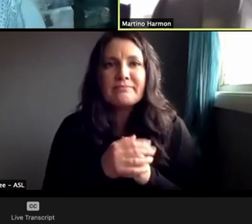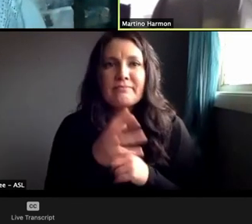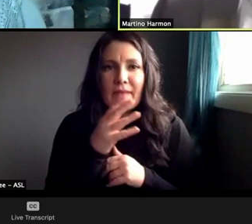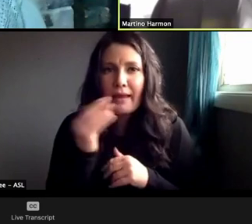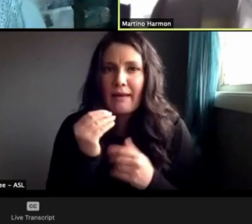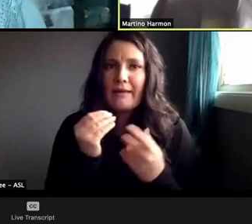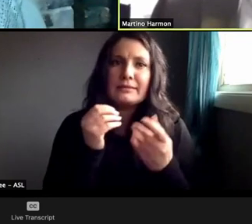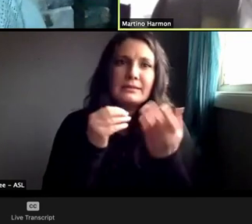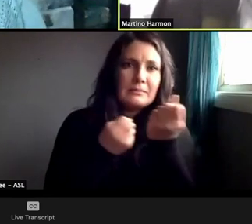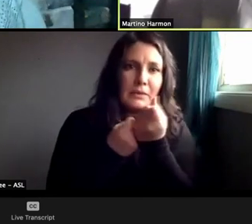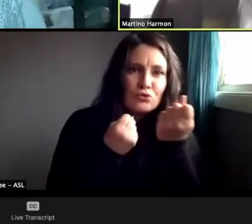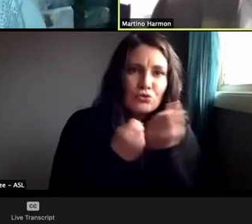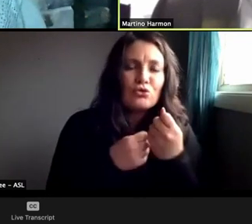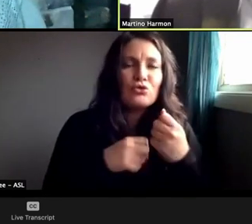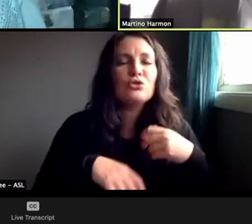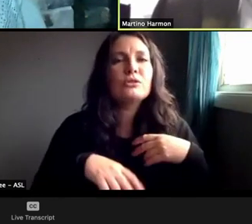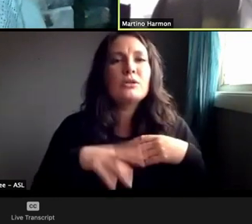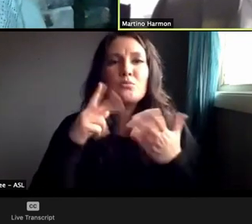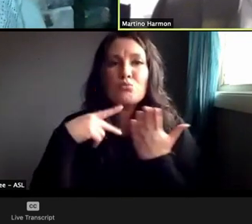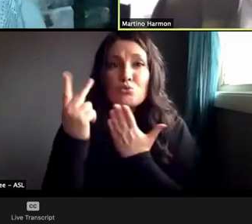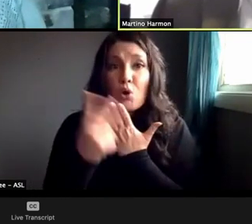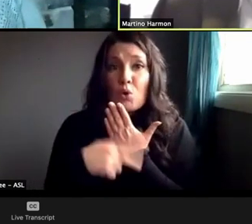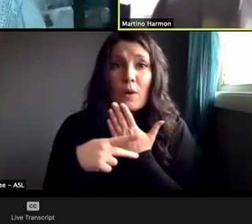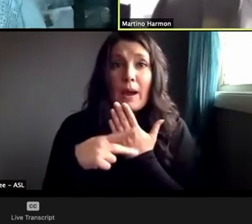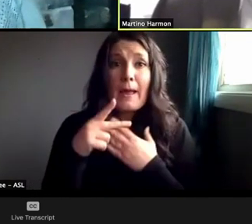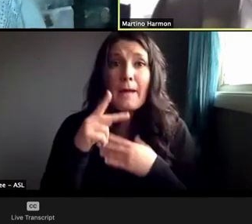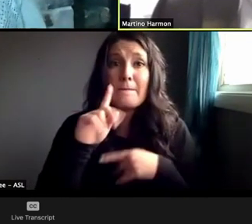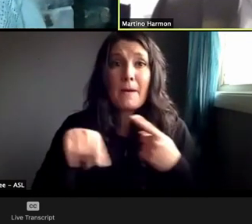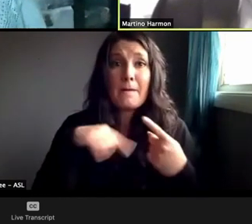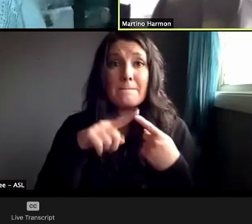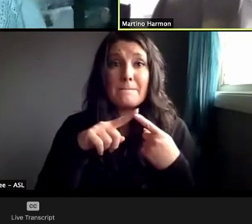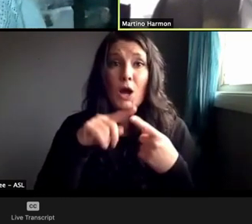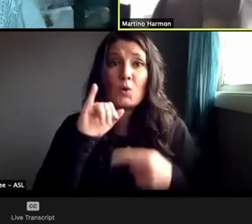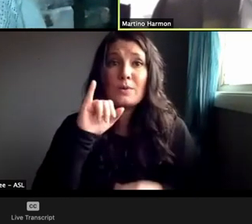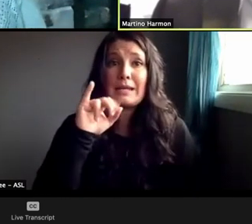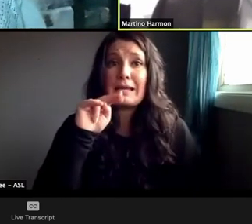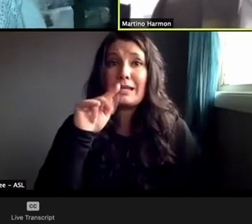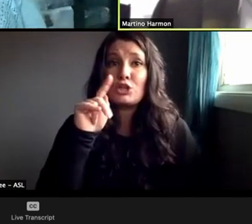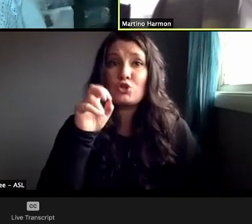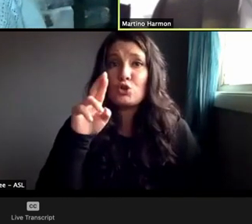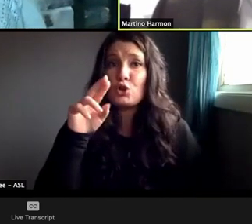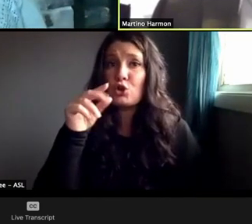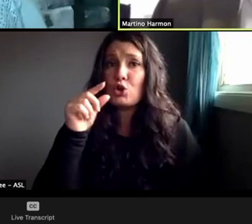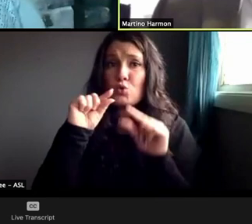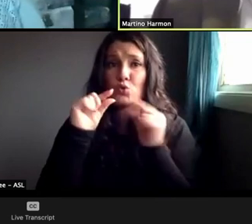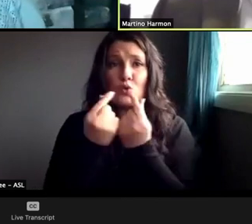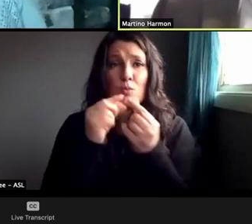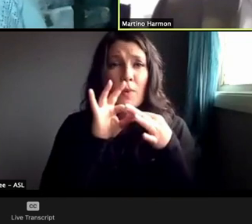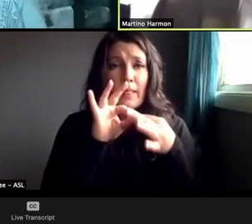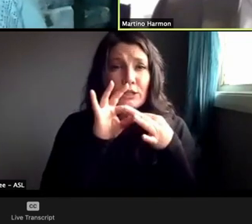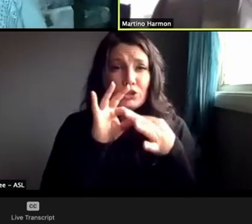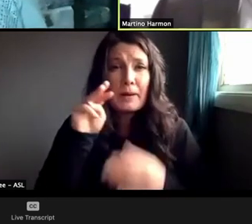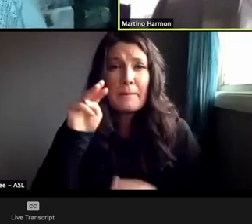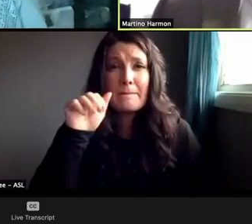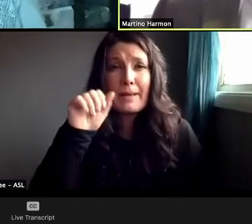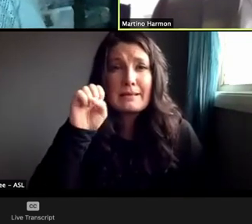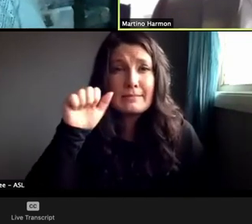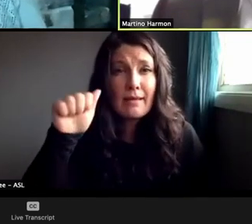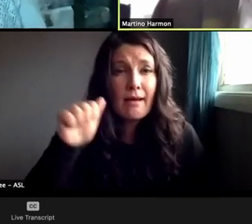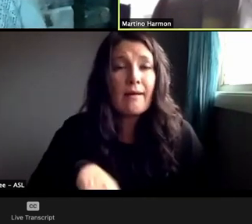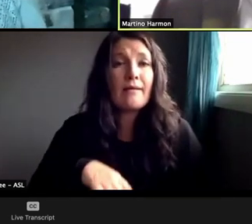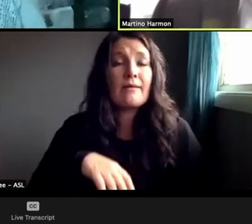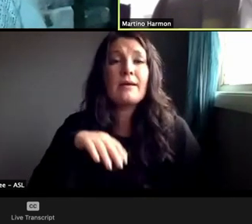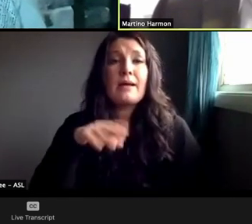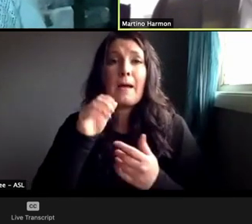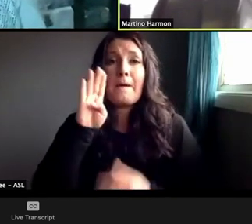facilitators, such as the Program on Intergroup Relations, MESA, the Spectrum Center, Beyond the Diag, and